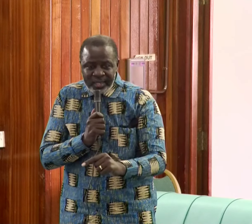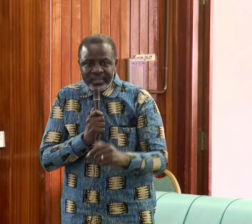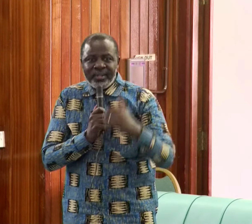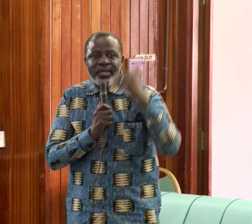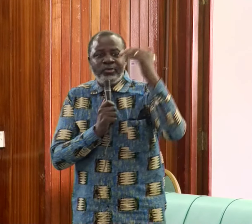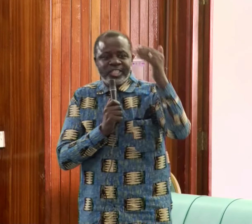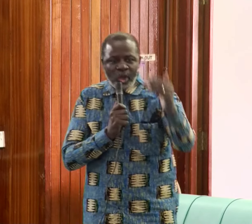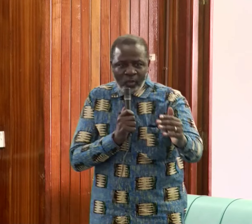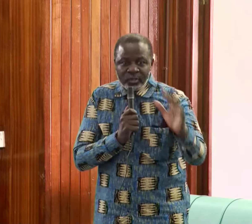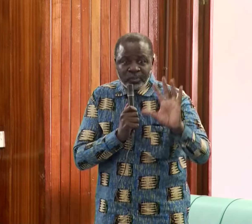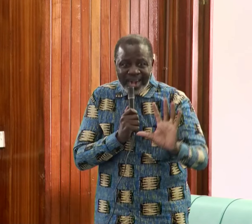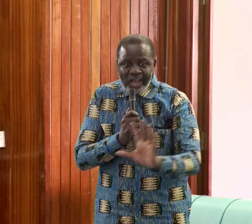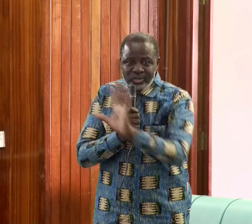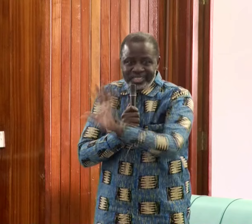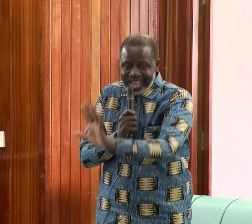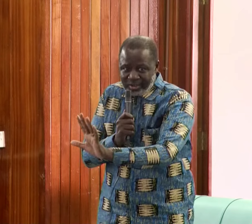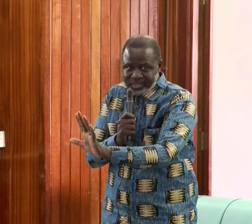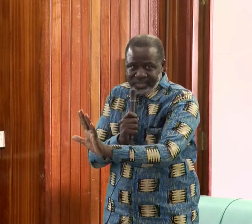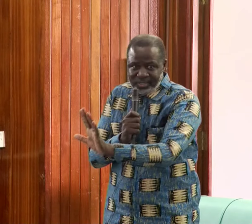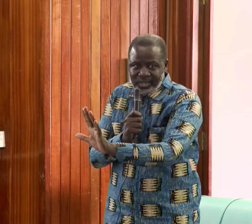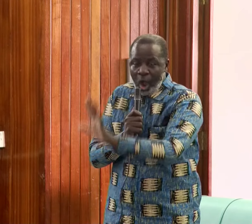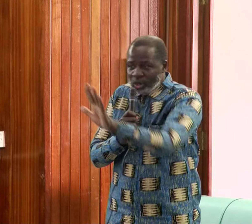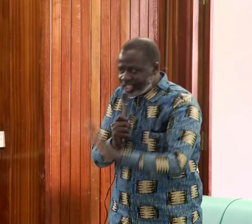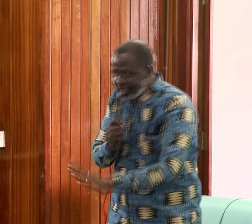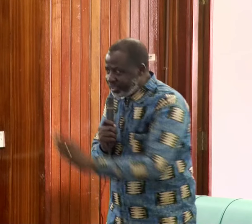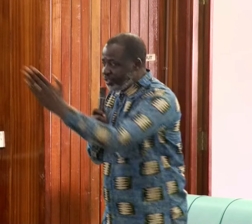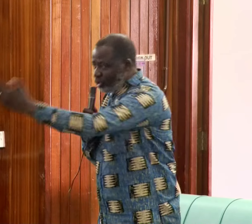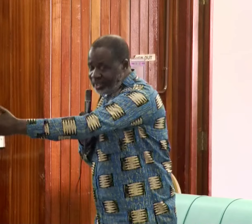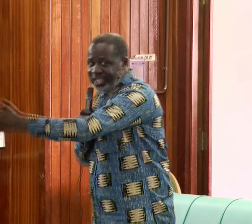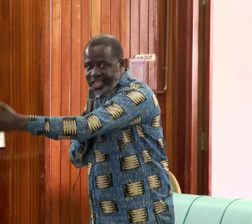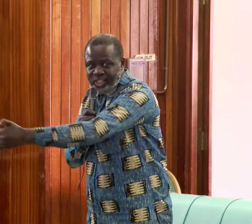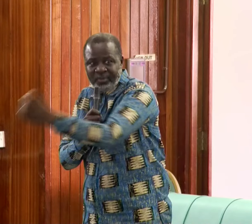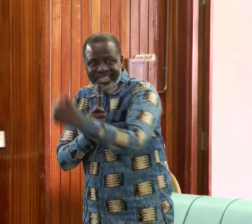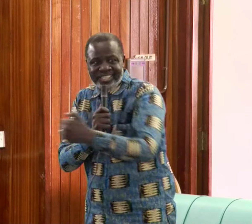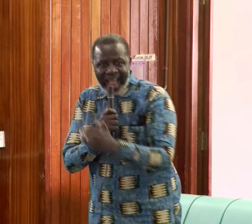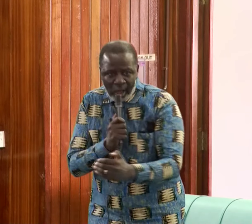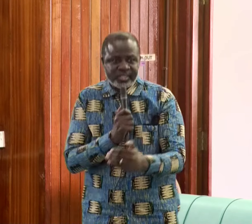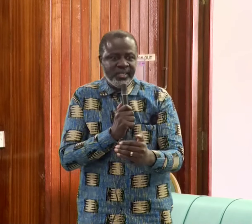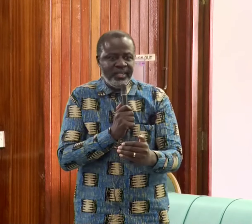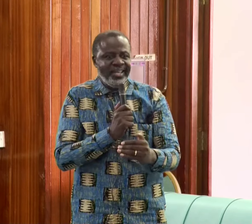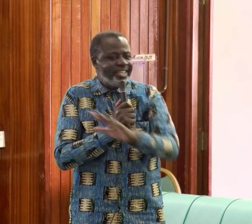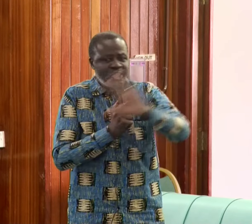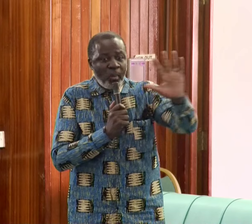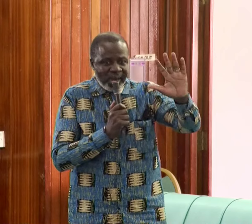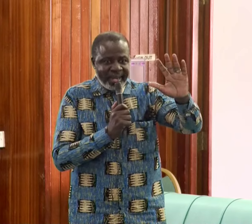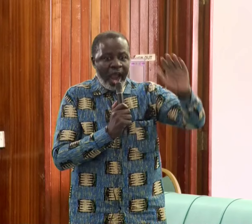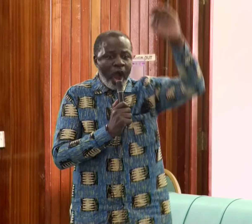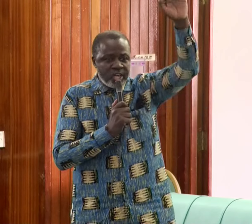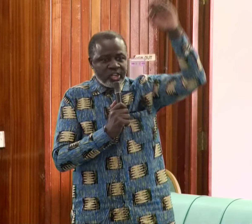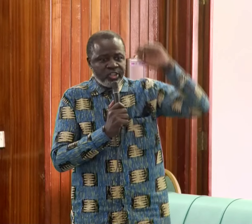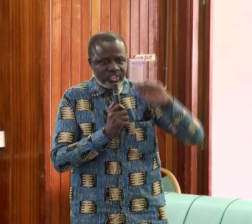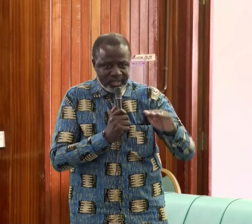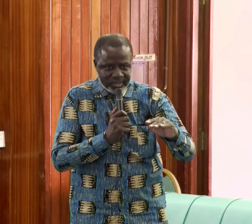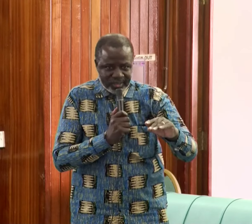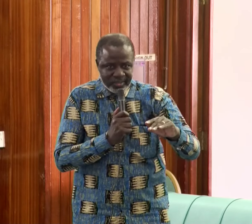we resolve or pronounce ourselves on something through the leadership of this house, there's nobody